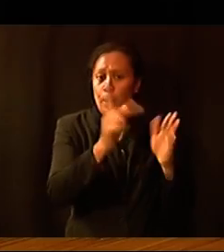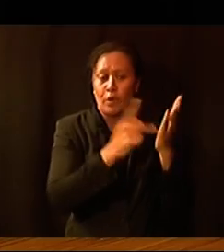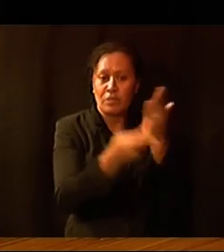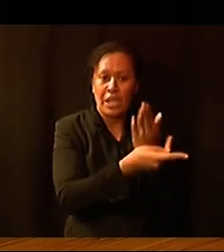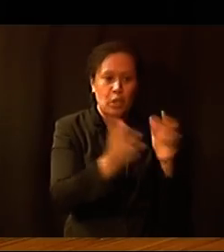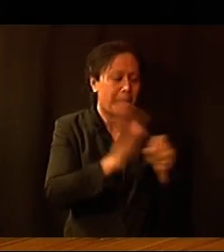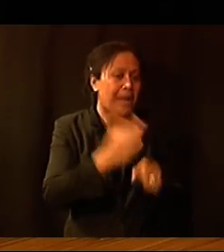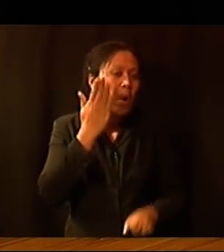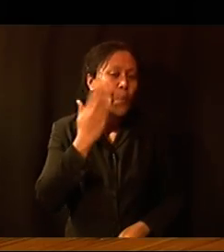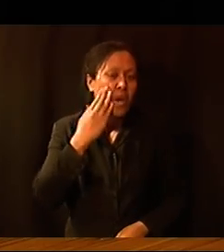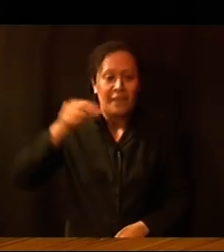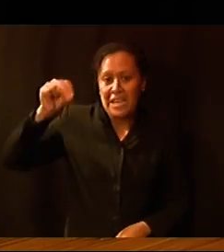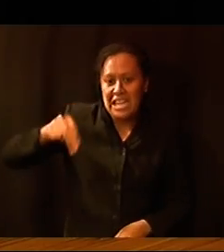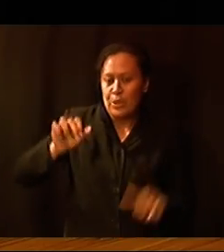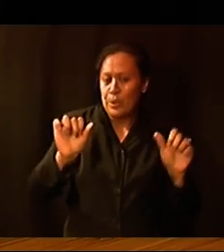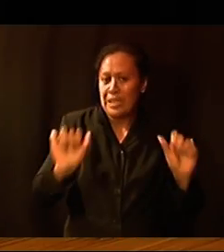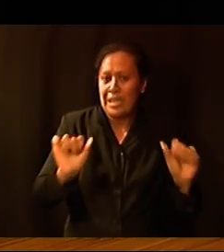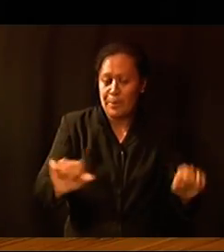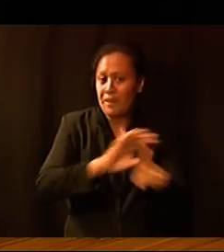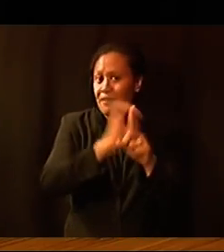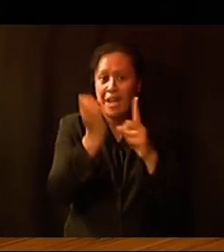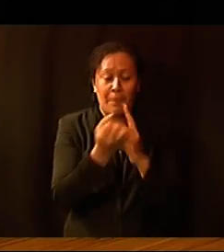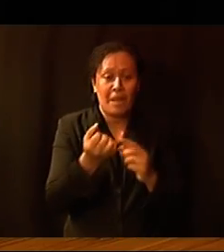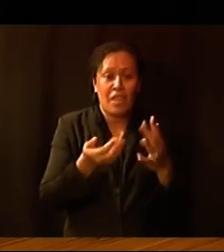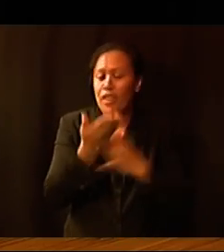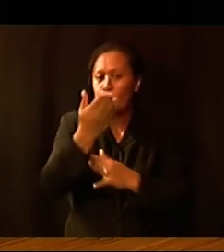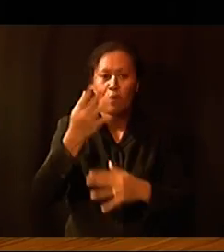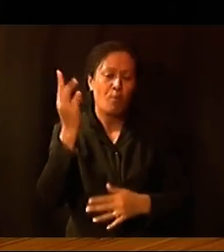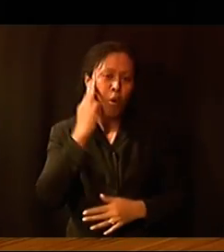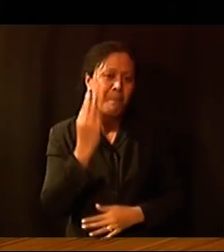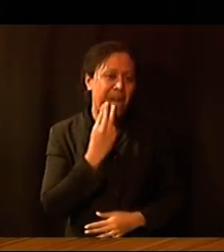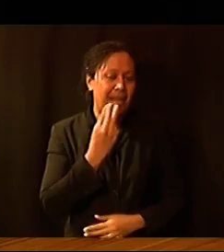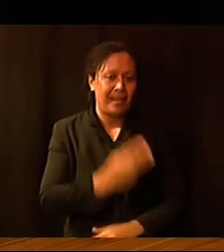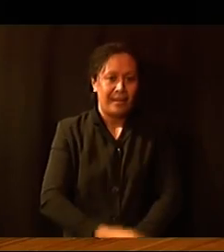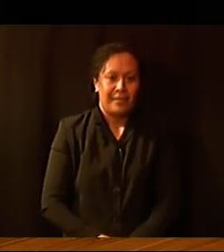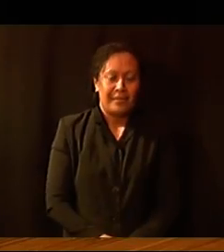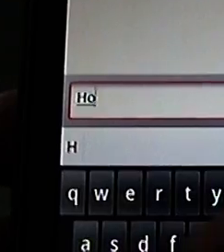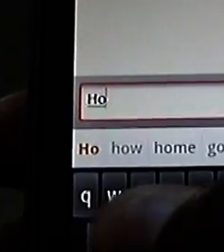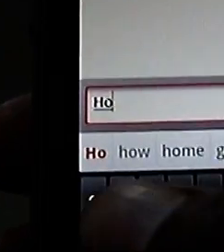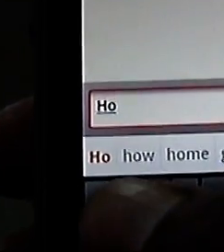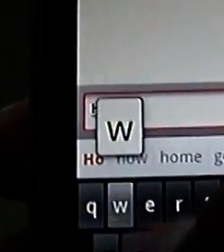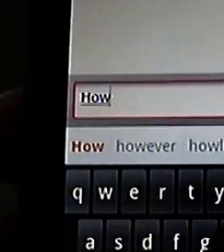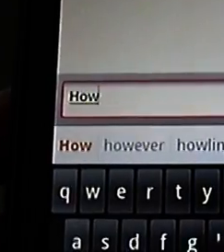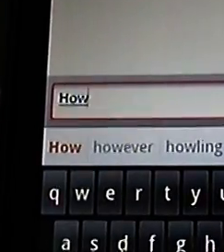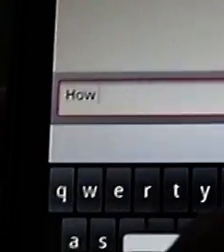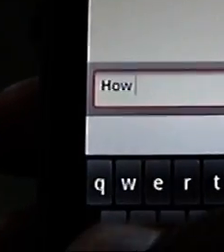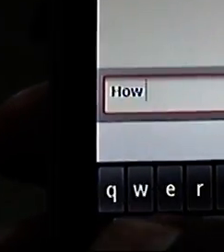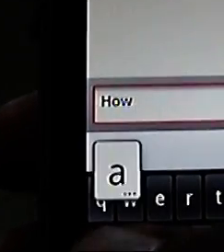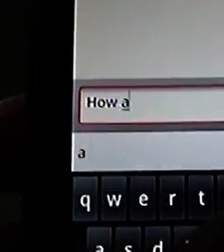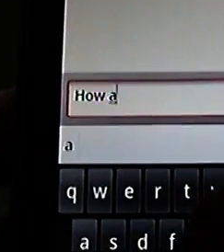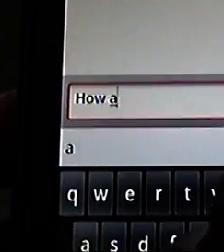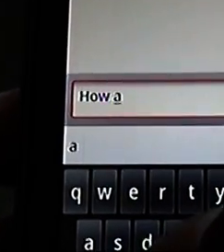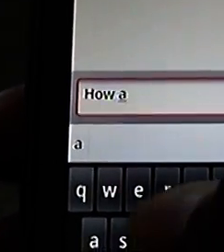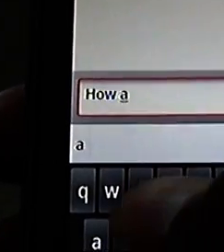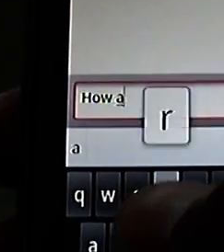to raise awareness on the need to preserve the environment with the use of mobile technology. Text messaging or